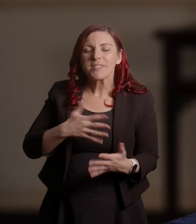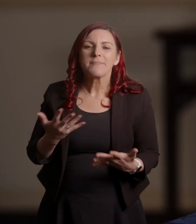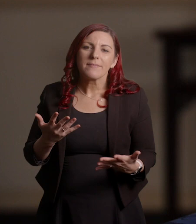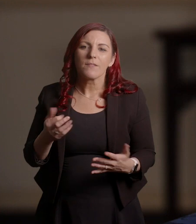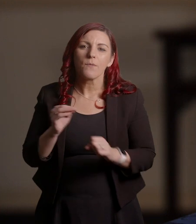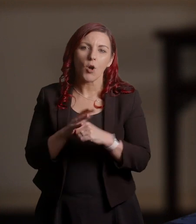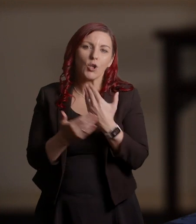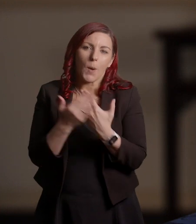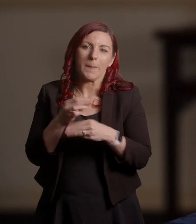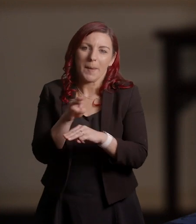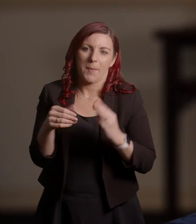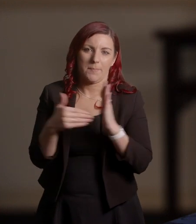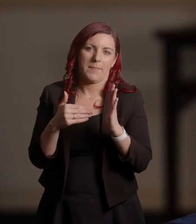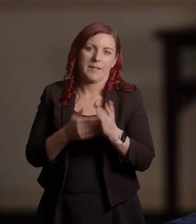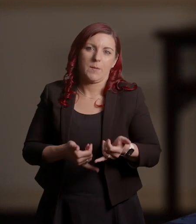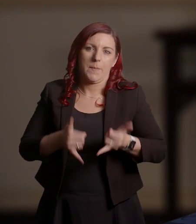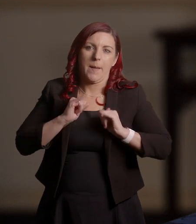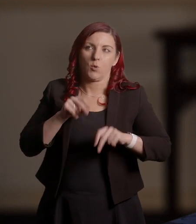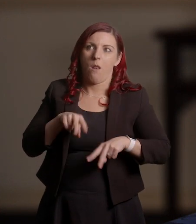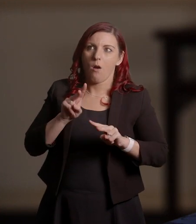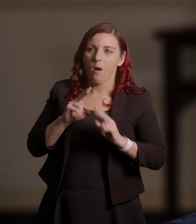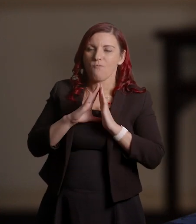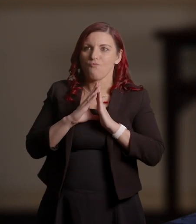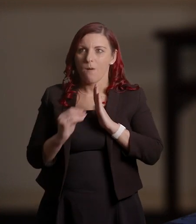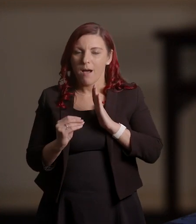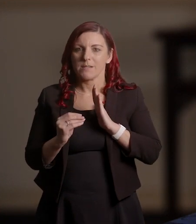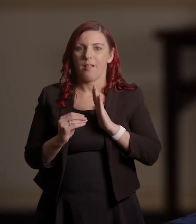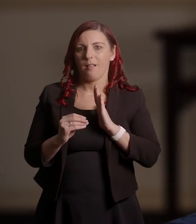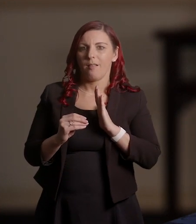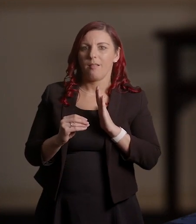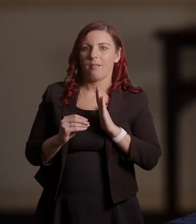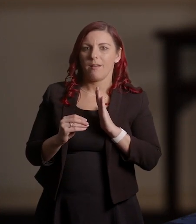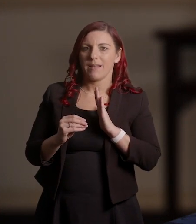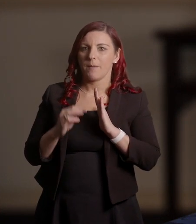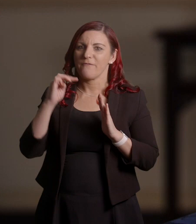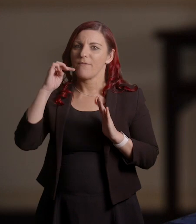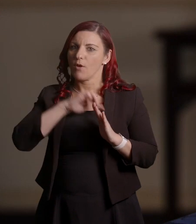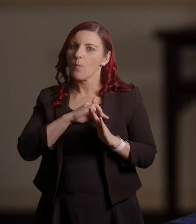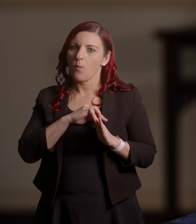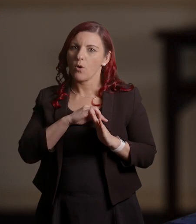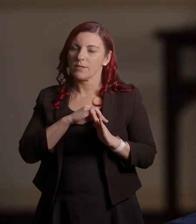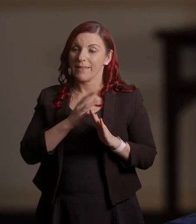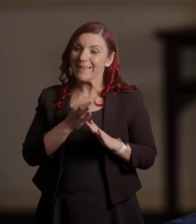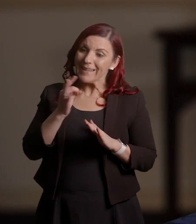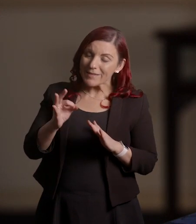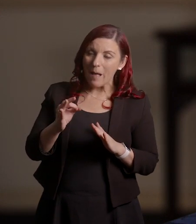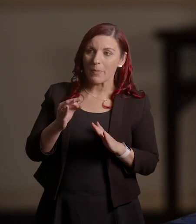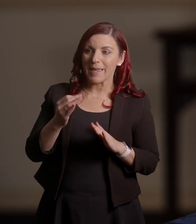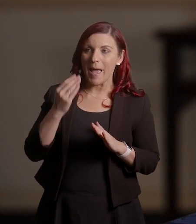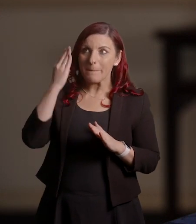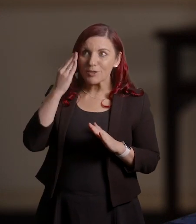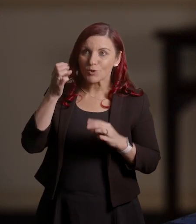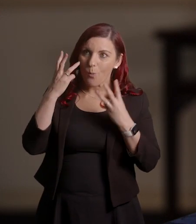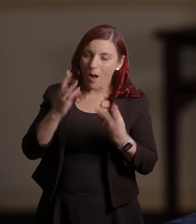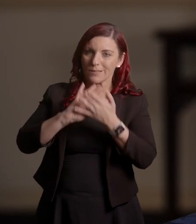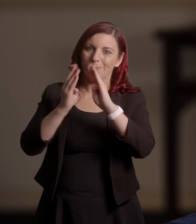just for young people to be able to look up, to have role models or superstars and ambitions to try and be like